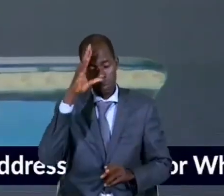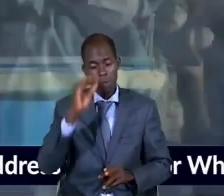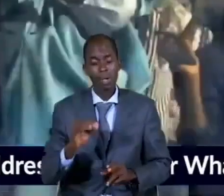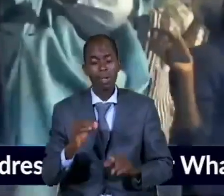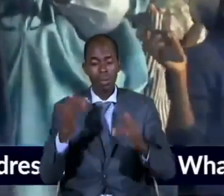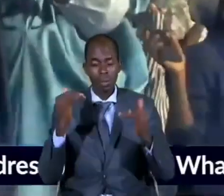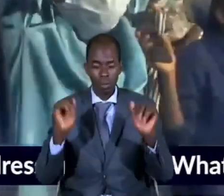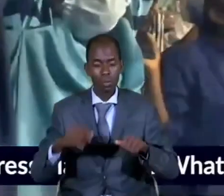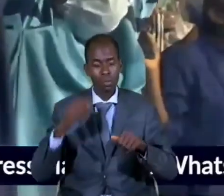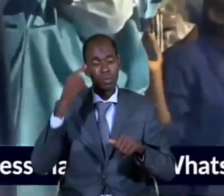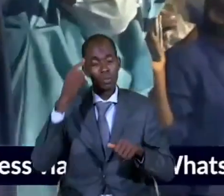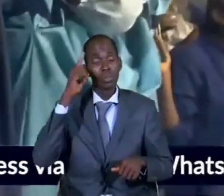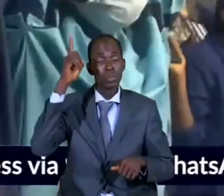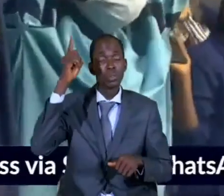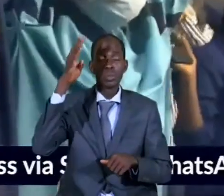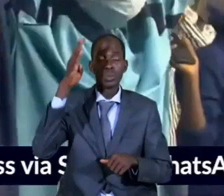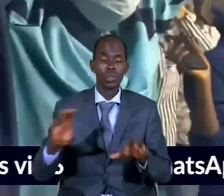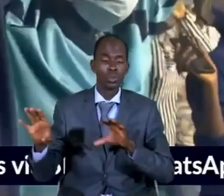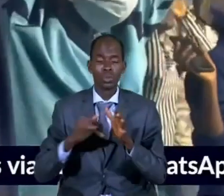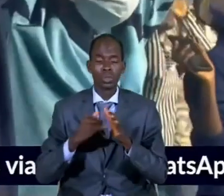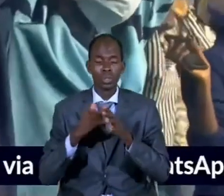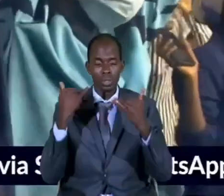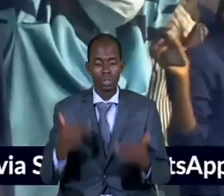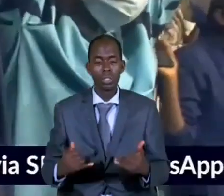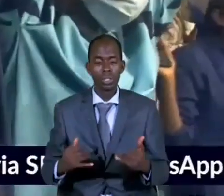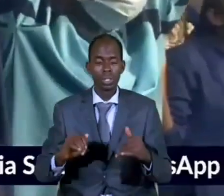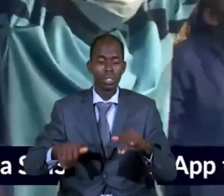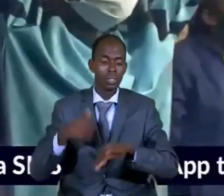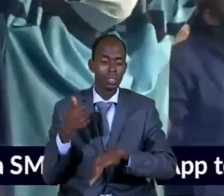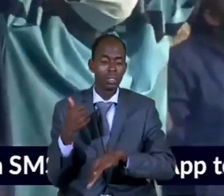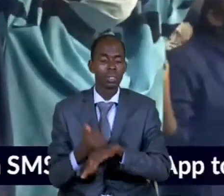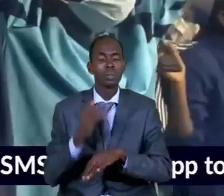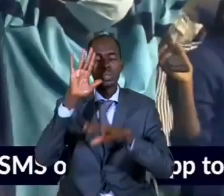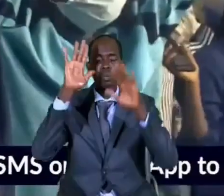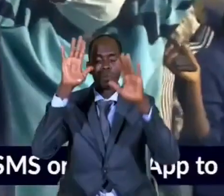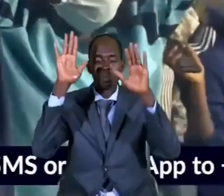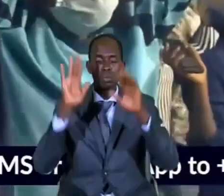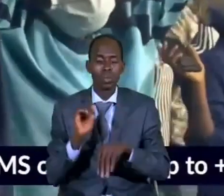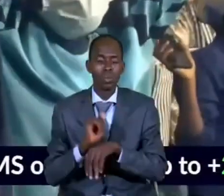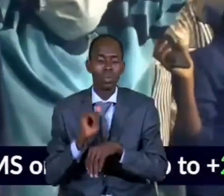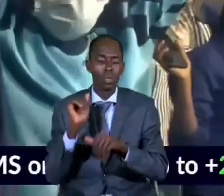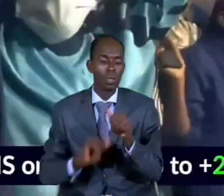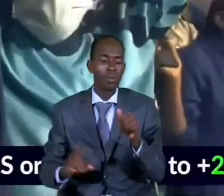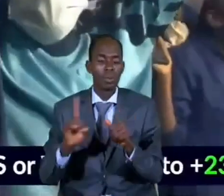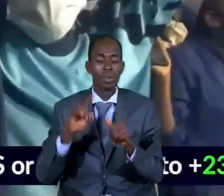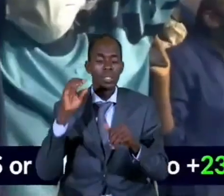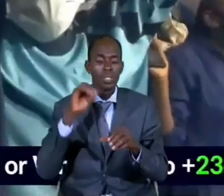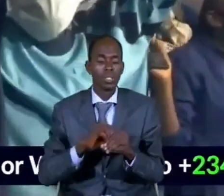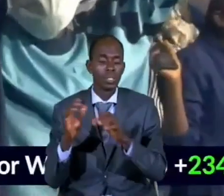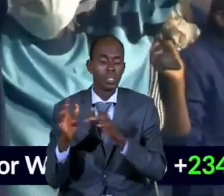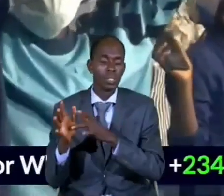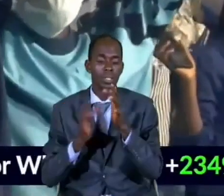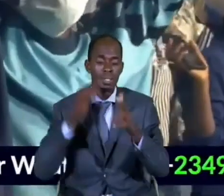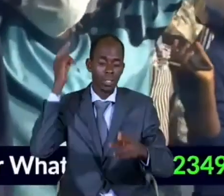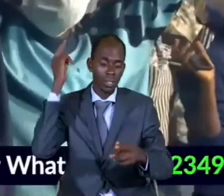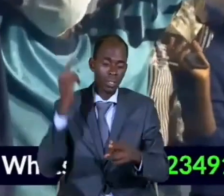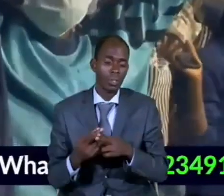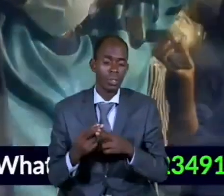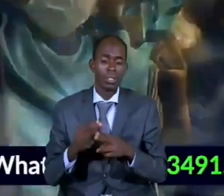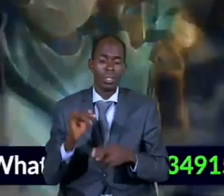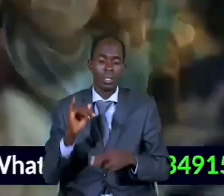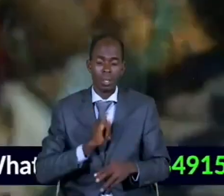Lord. Confirm your miracle everywhere. In Jesus' name